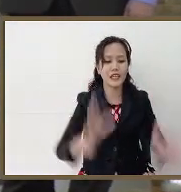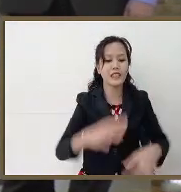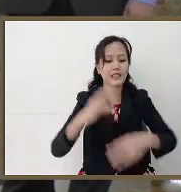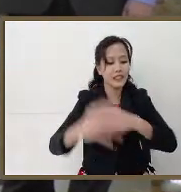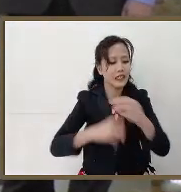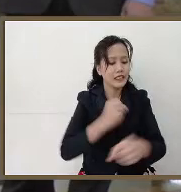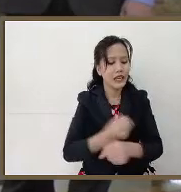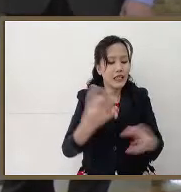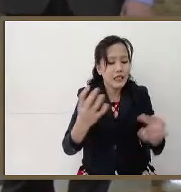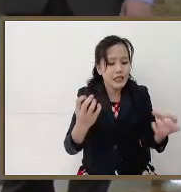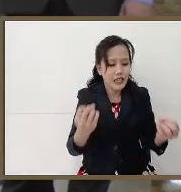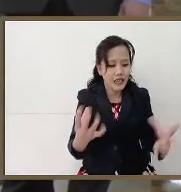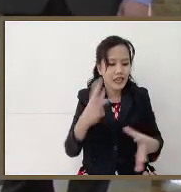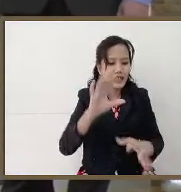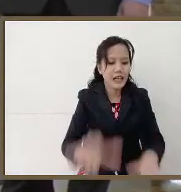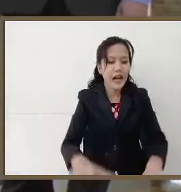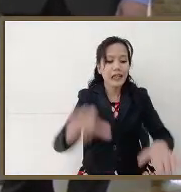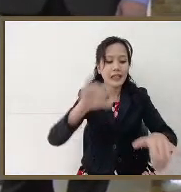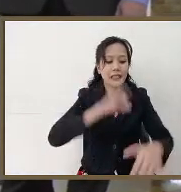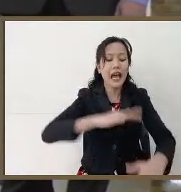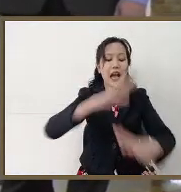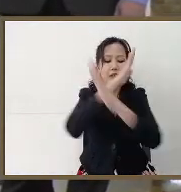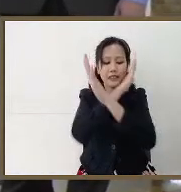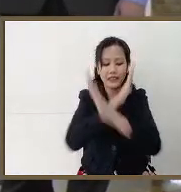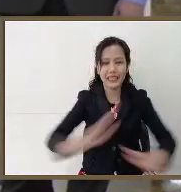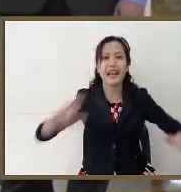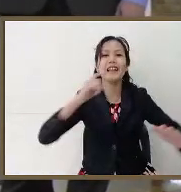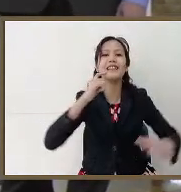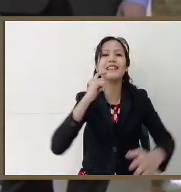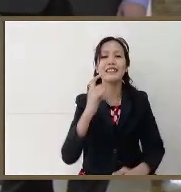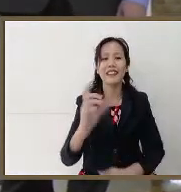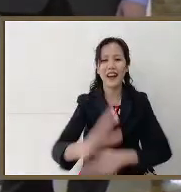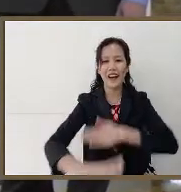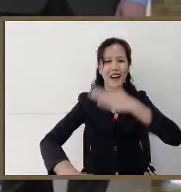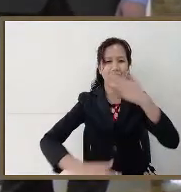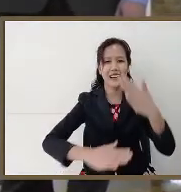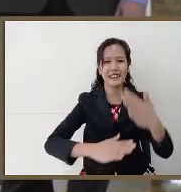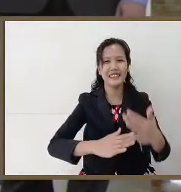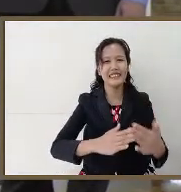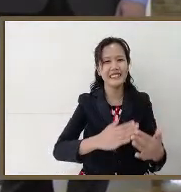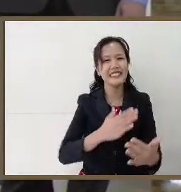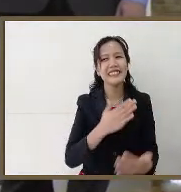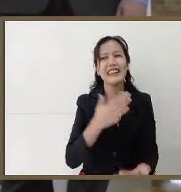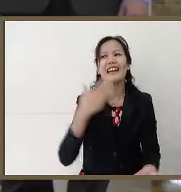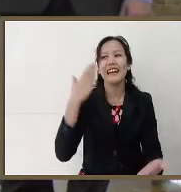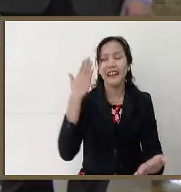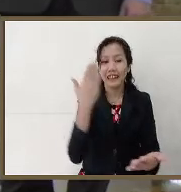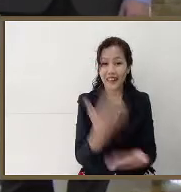million years and still I could never tell it all.